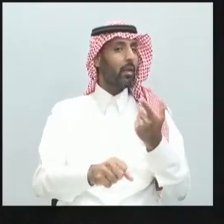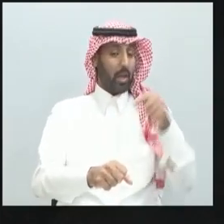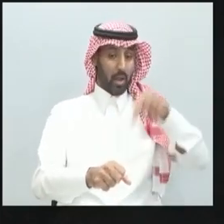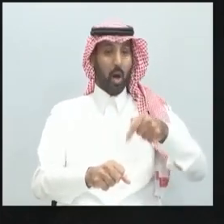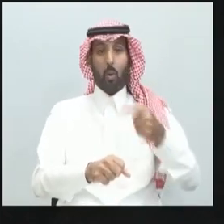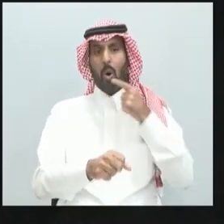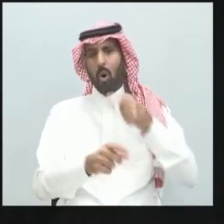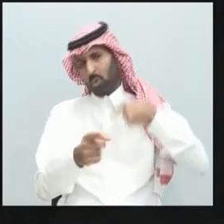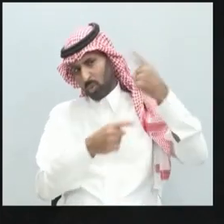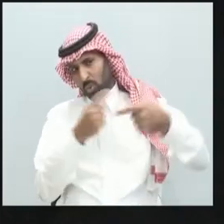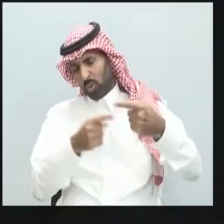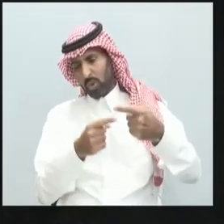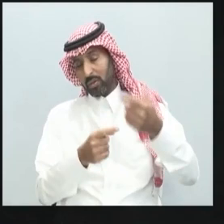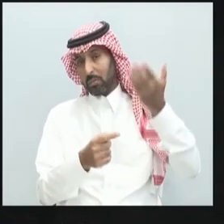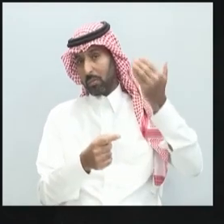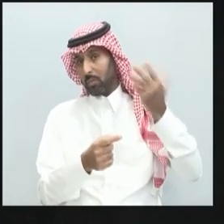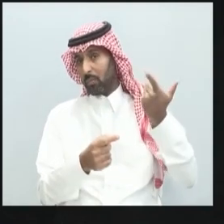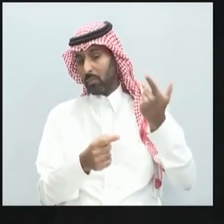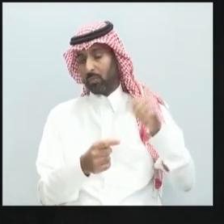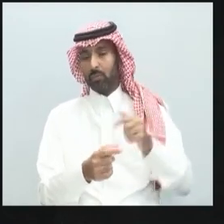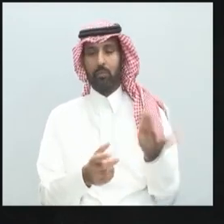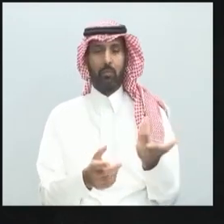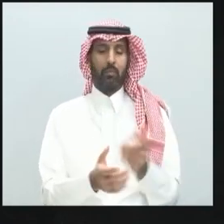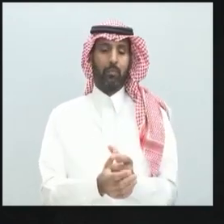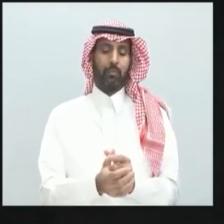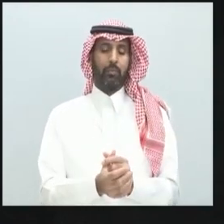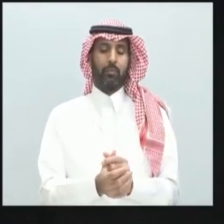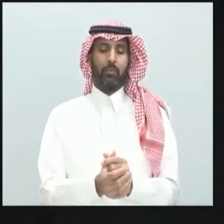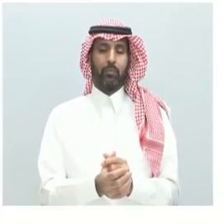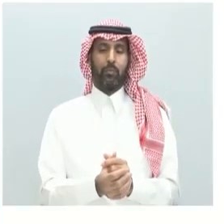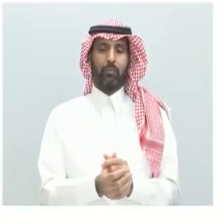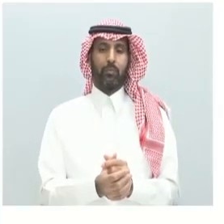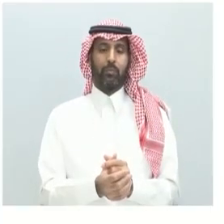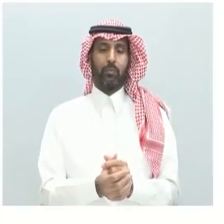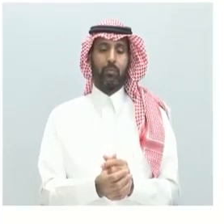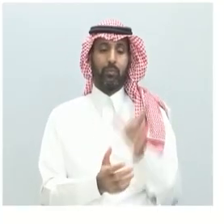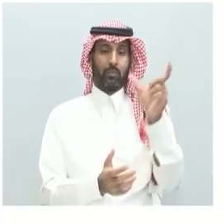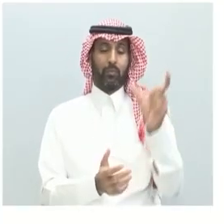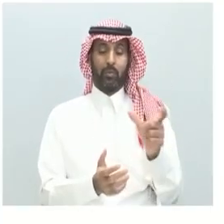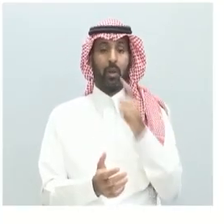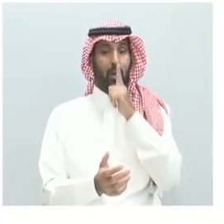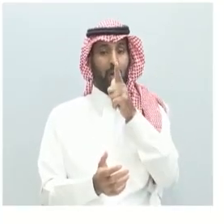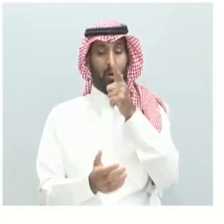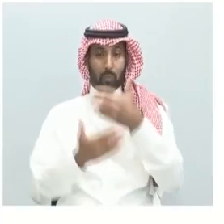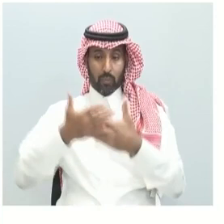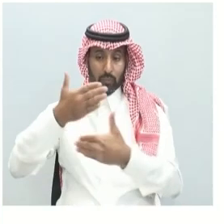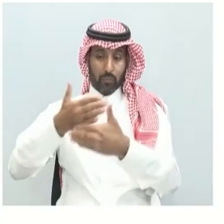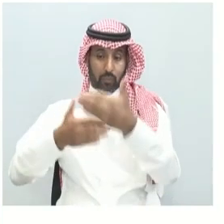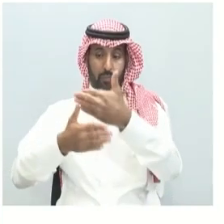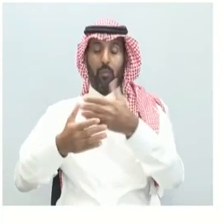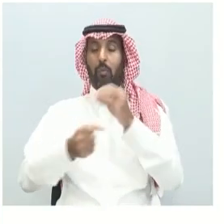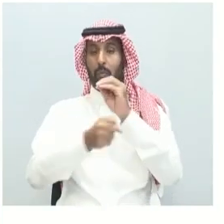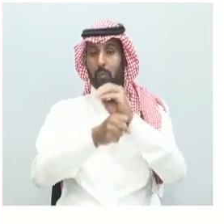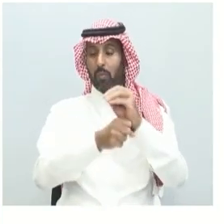happening, now, nowadays, currently, at the moment, and so on. Here's a language builder for you, more